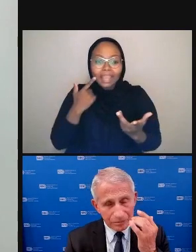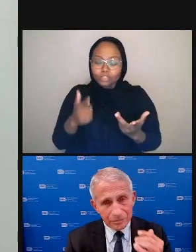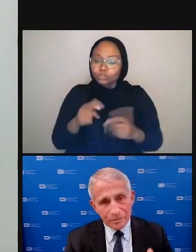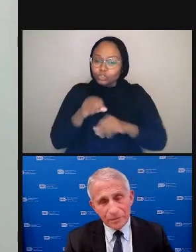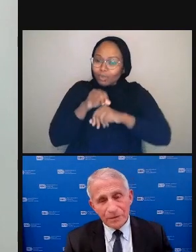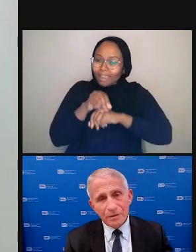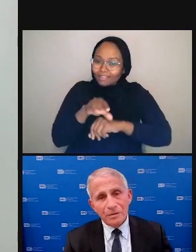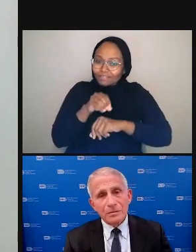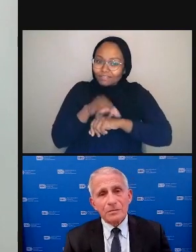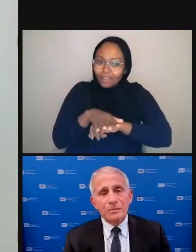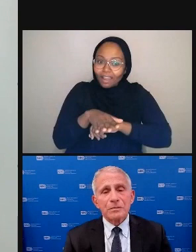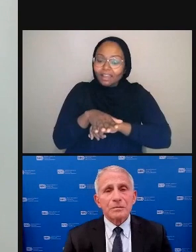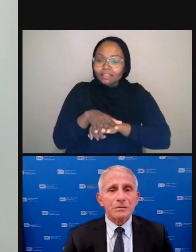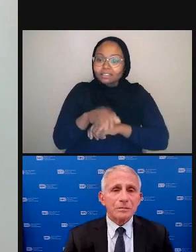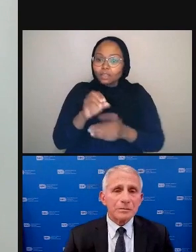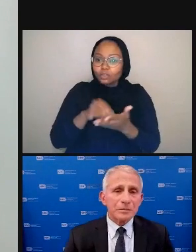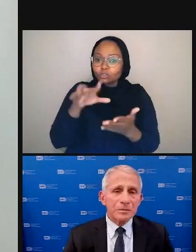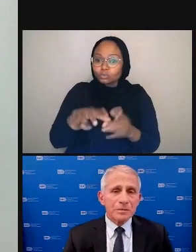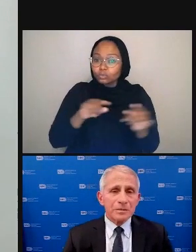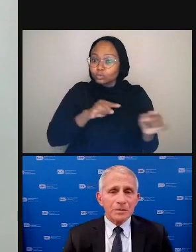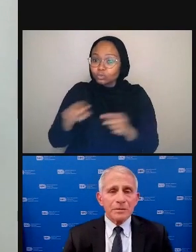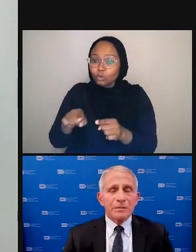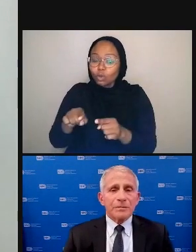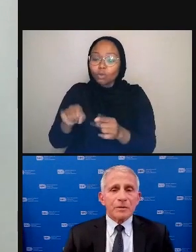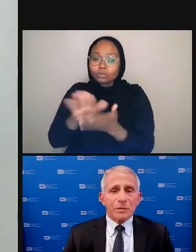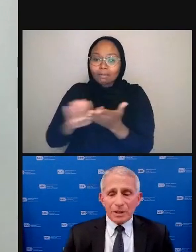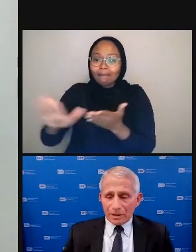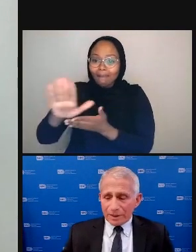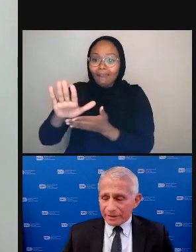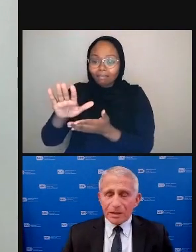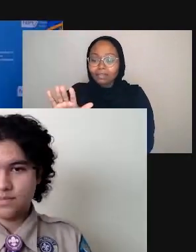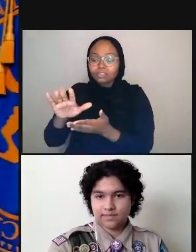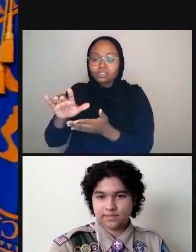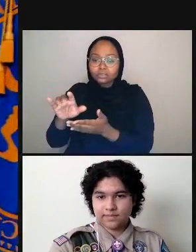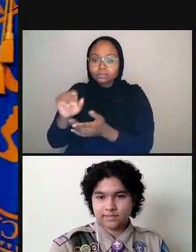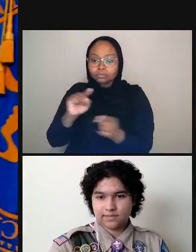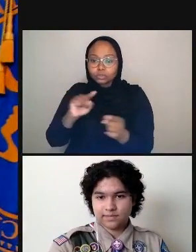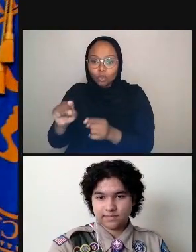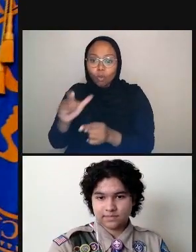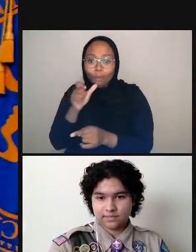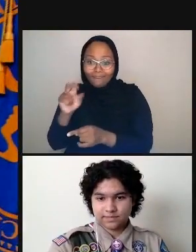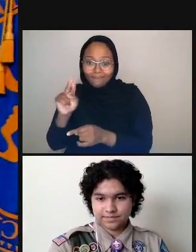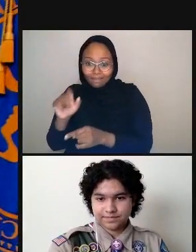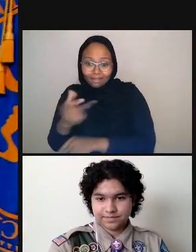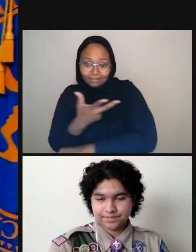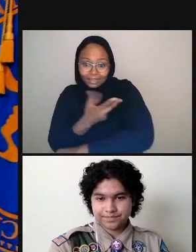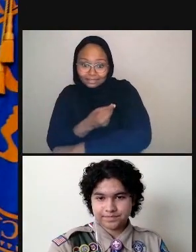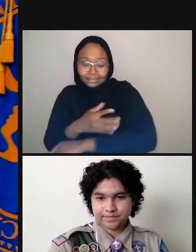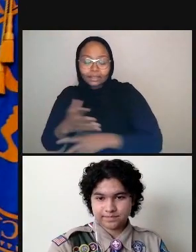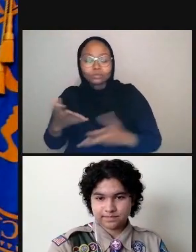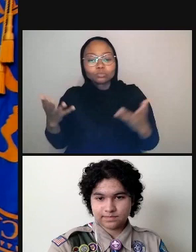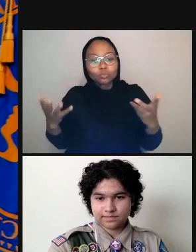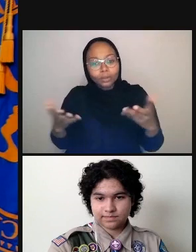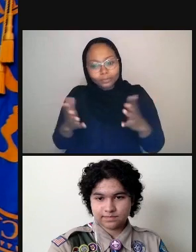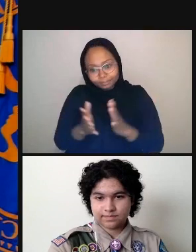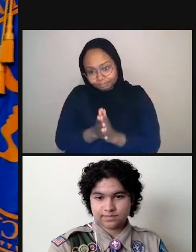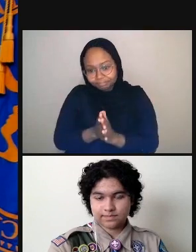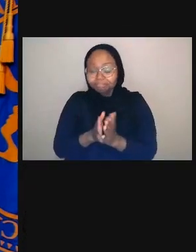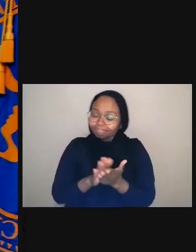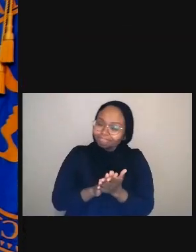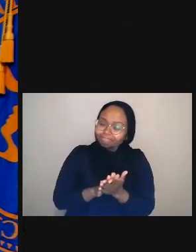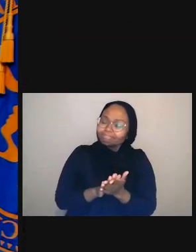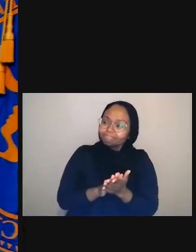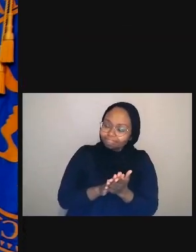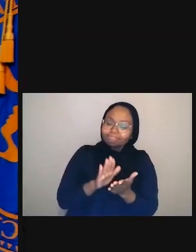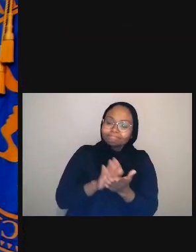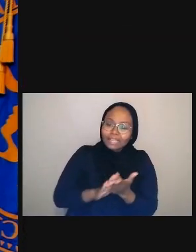person to be there at the college campus? Well, at the college level, we feel, and even at the